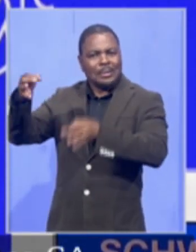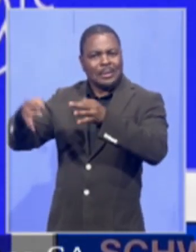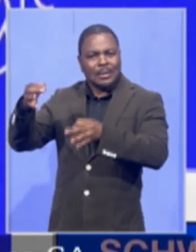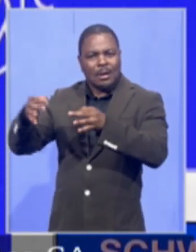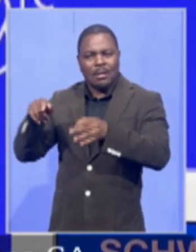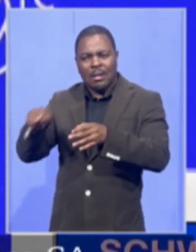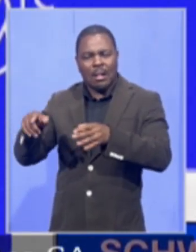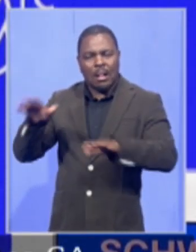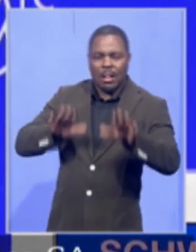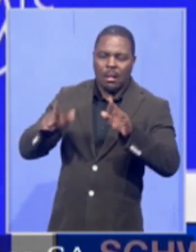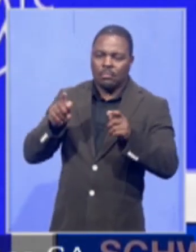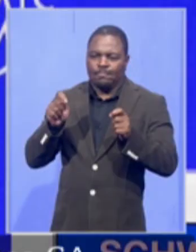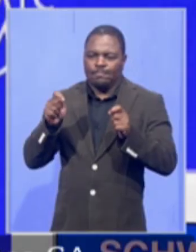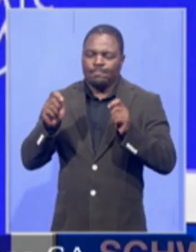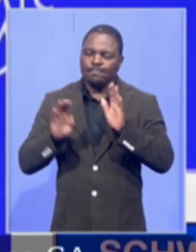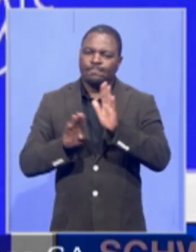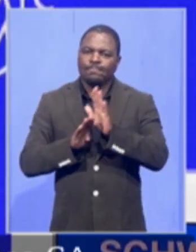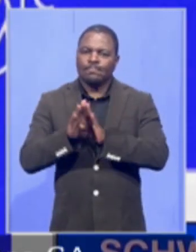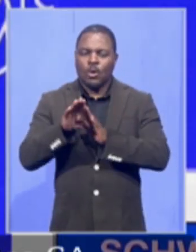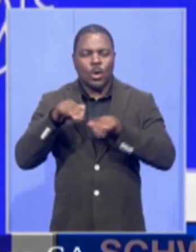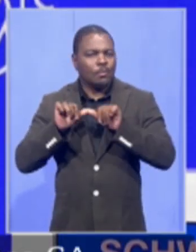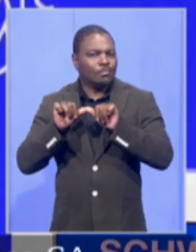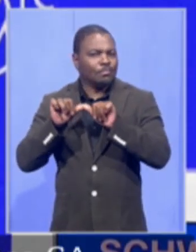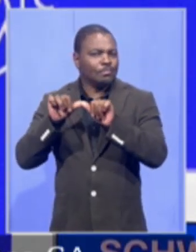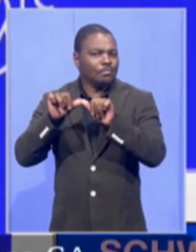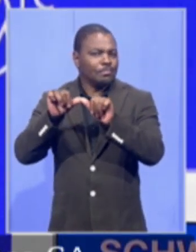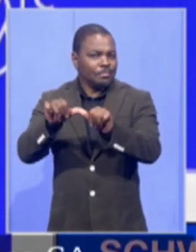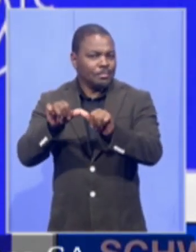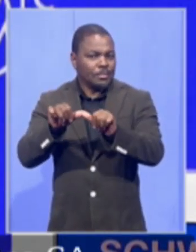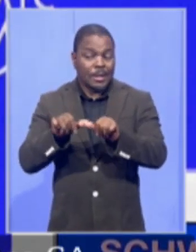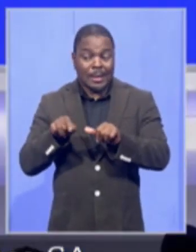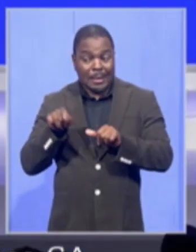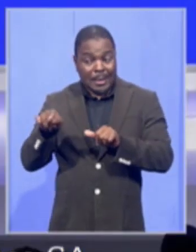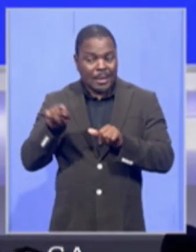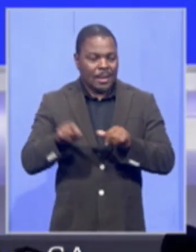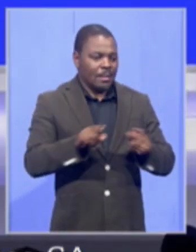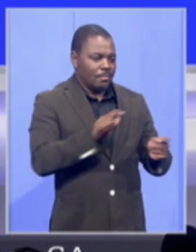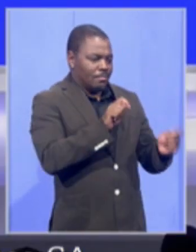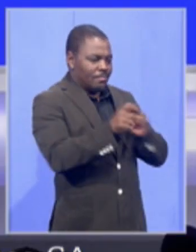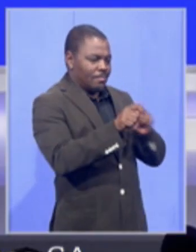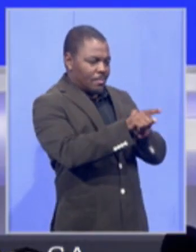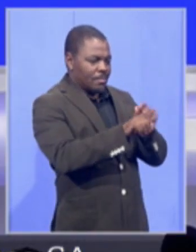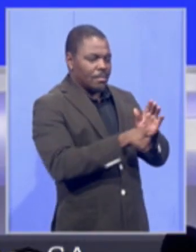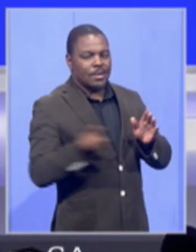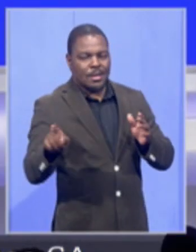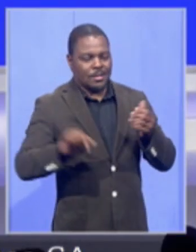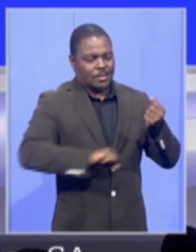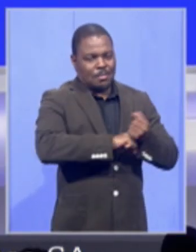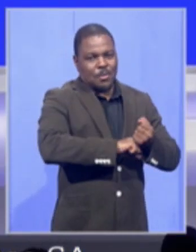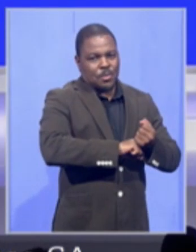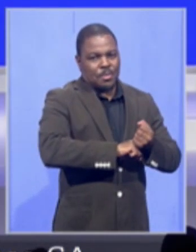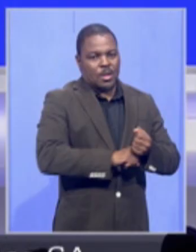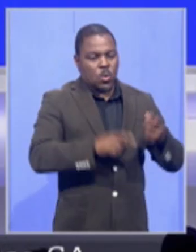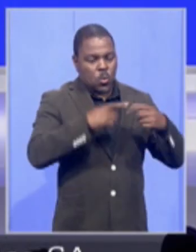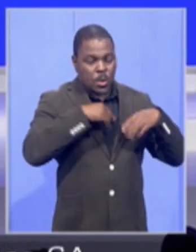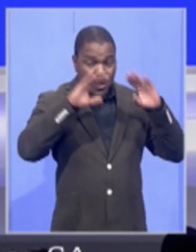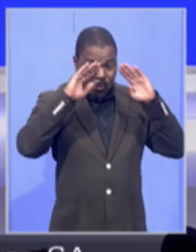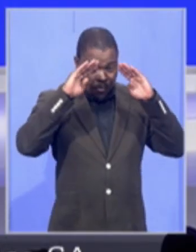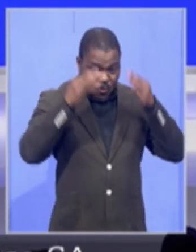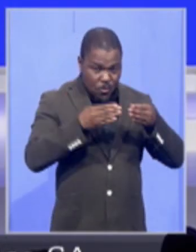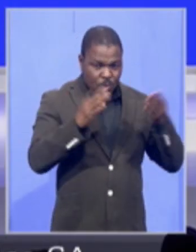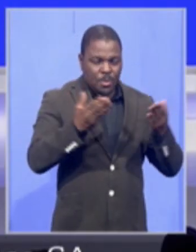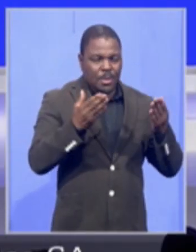are now forging ahead with supports those reforms. And we're focusing on